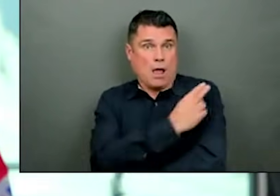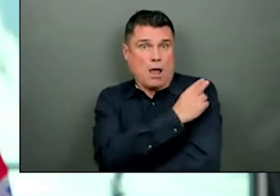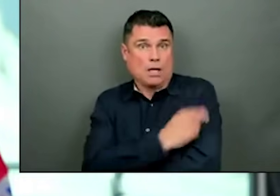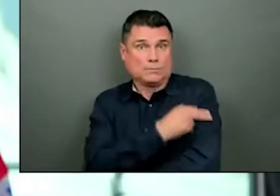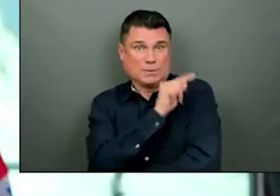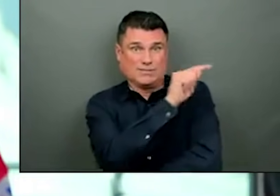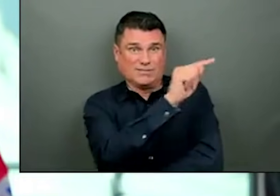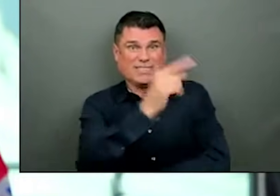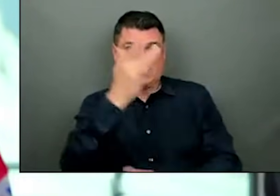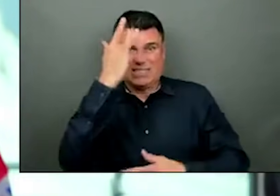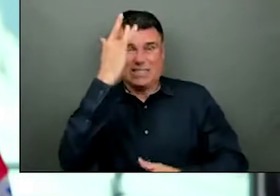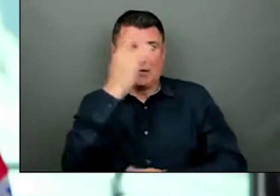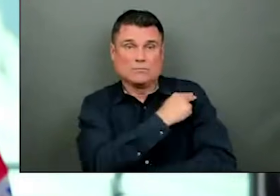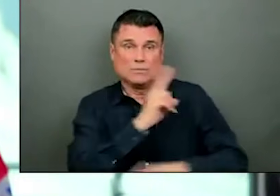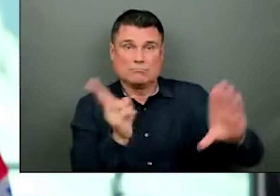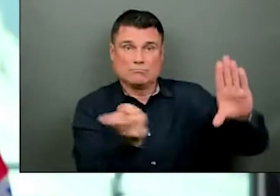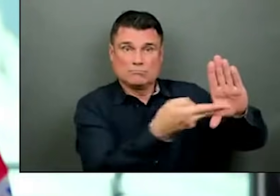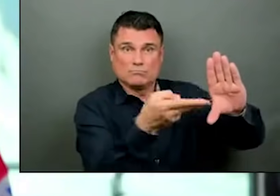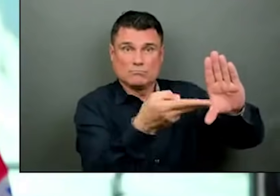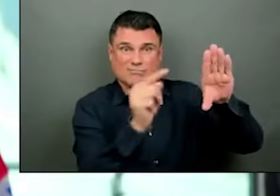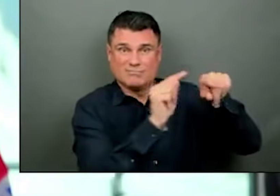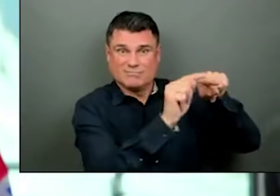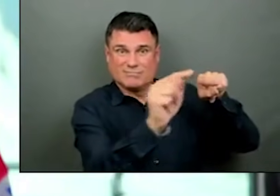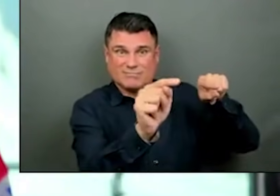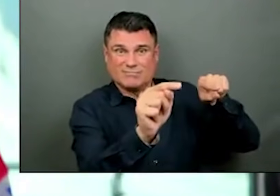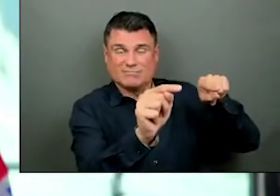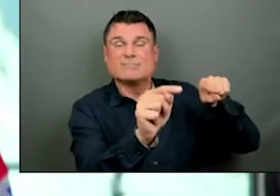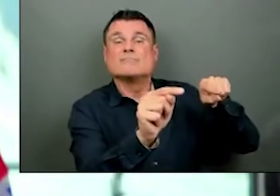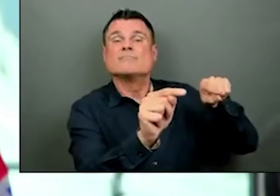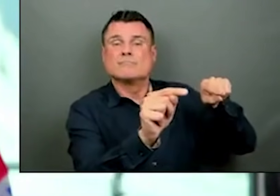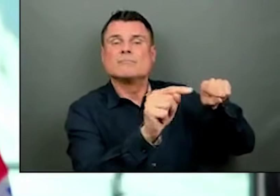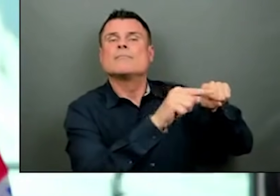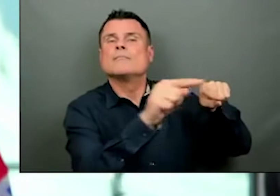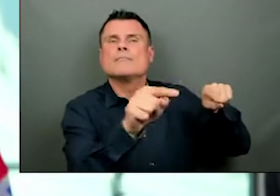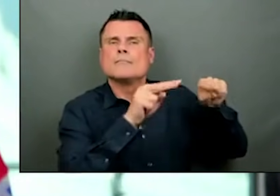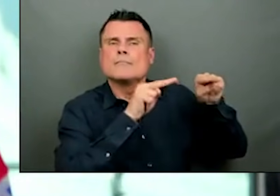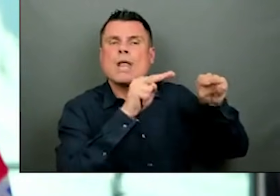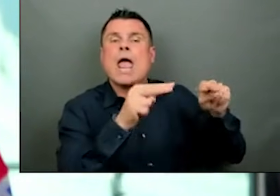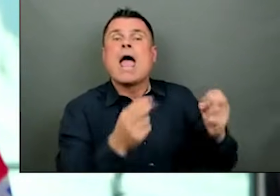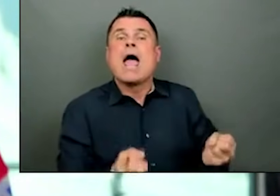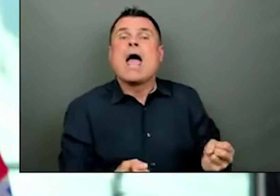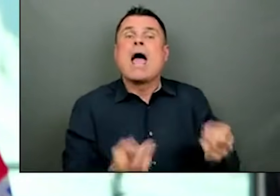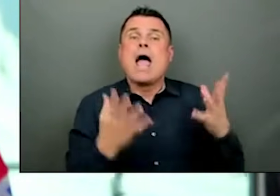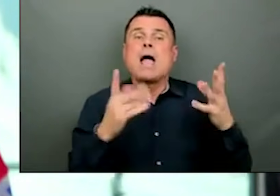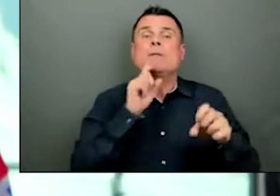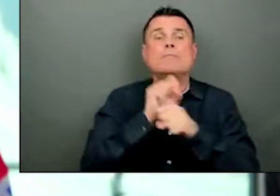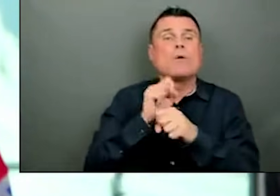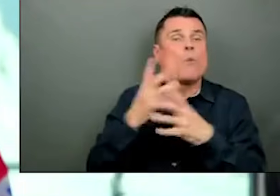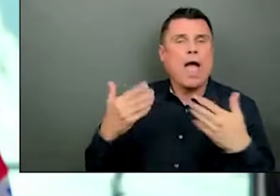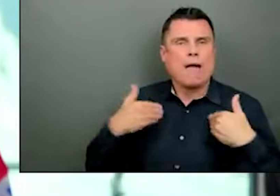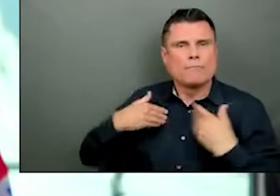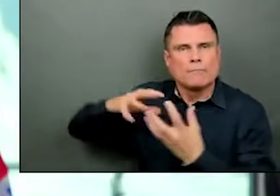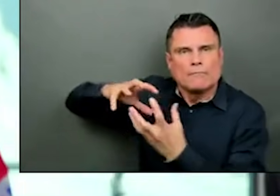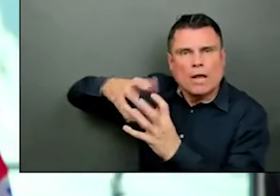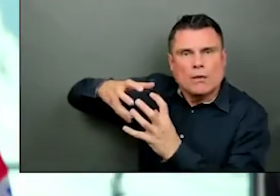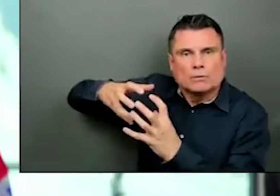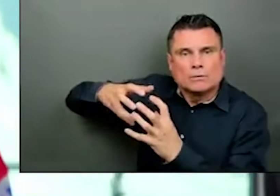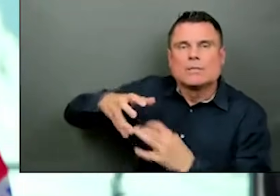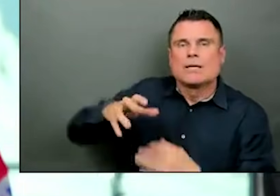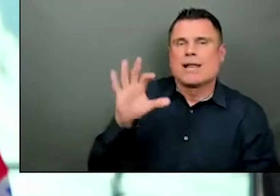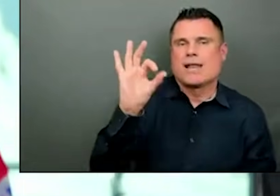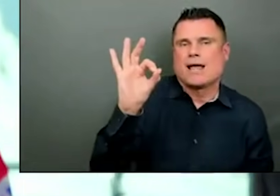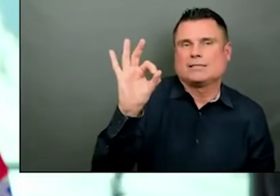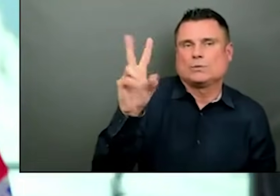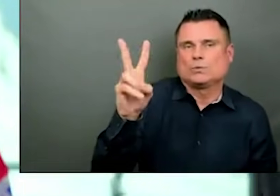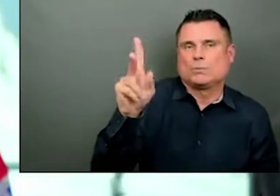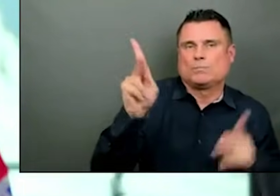I've mentioned this before, but we do follow the demographics, and what we're seeing is it is mostly a younger age group